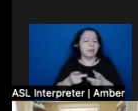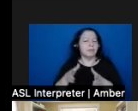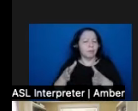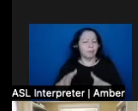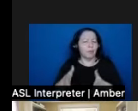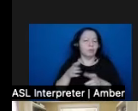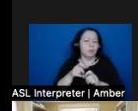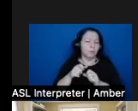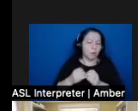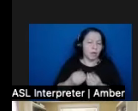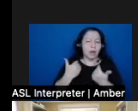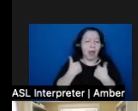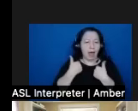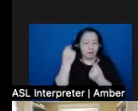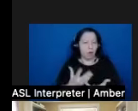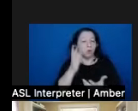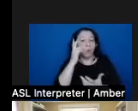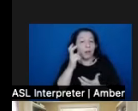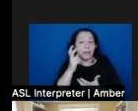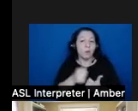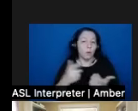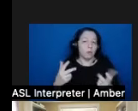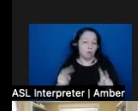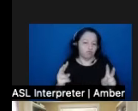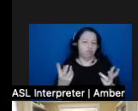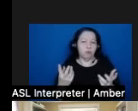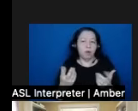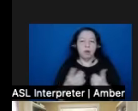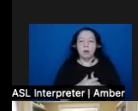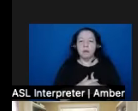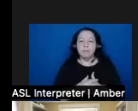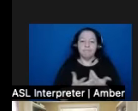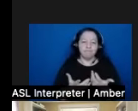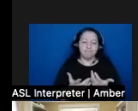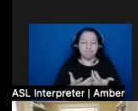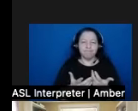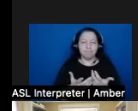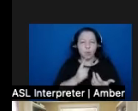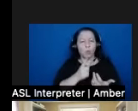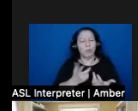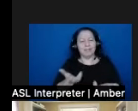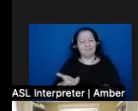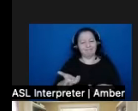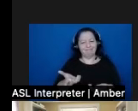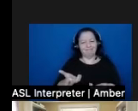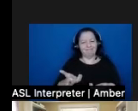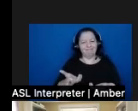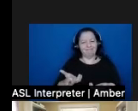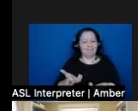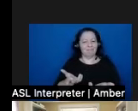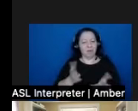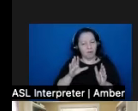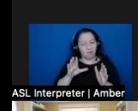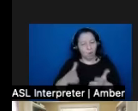who is going to listen and be non-judgmental, and really be survivor-centered,